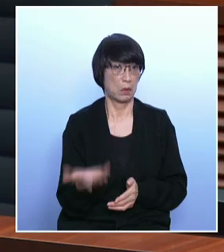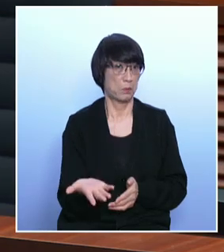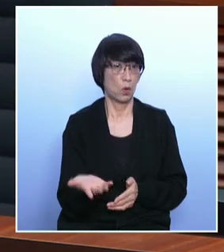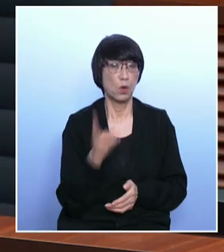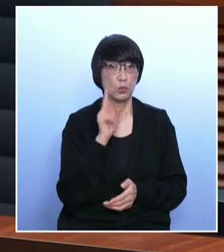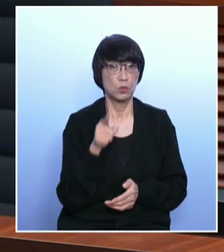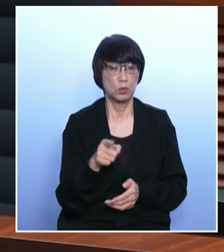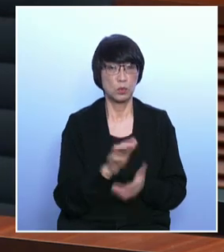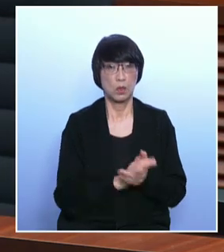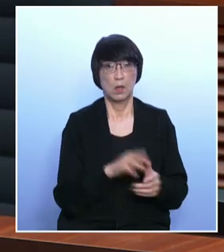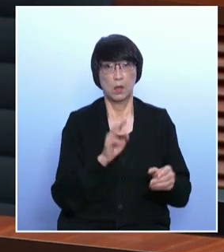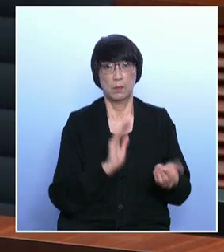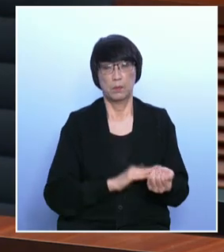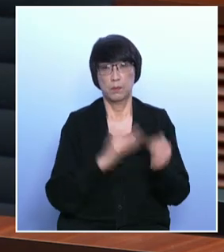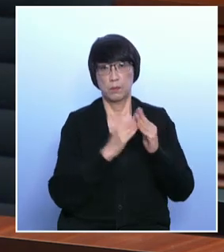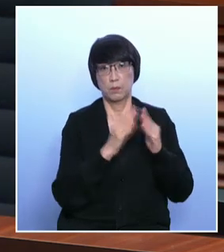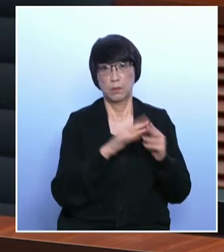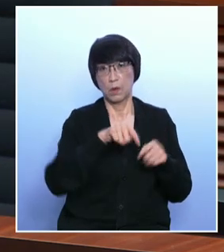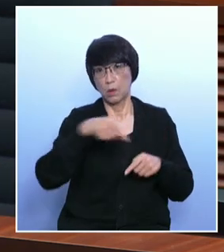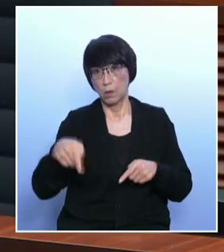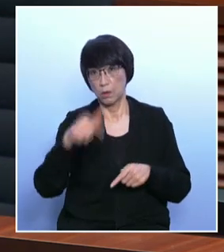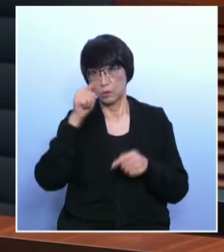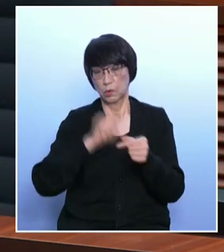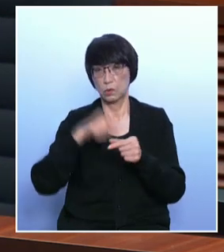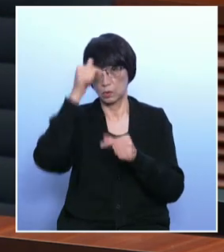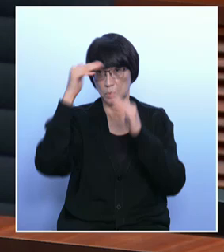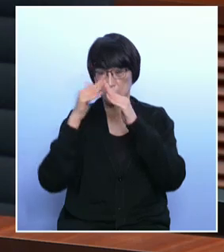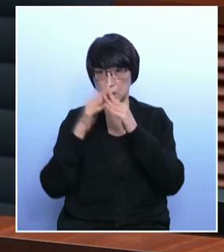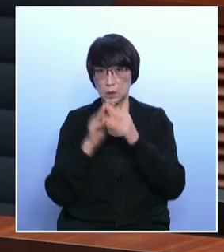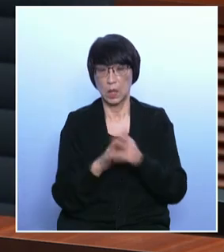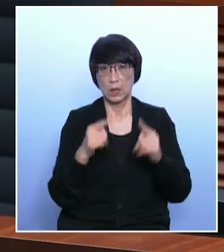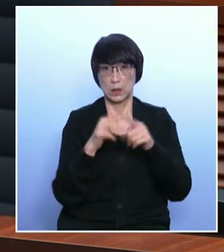as well as the public sector.